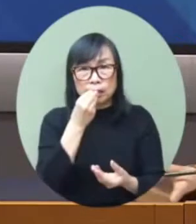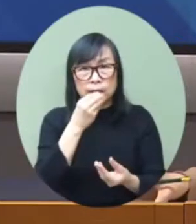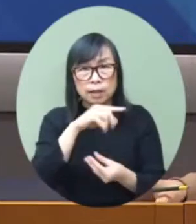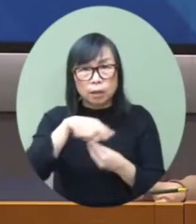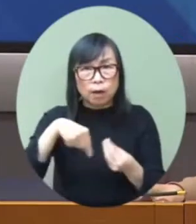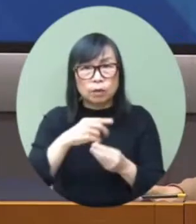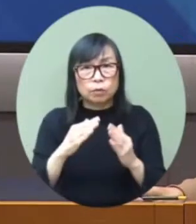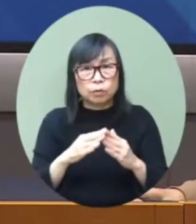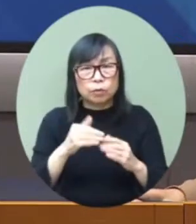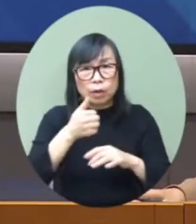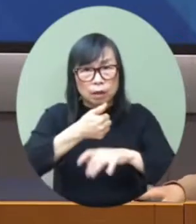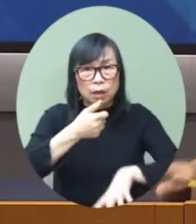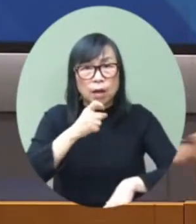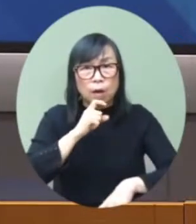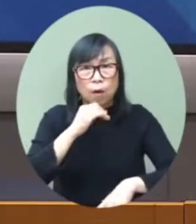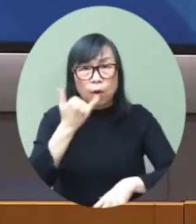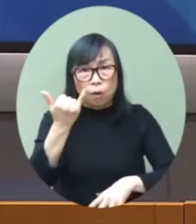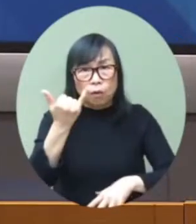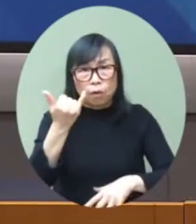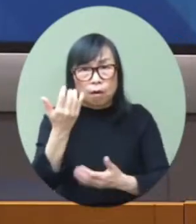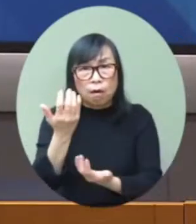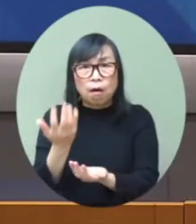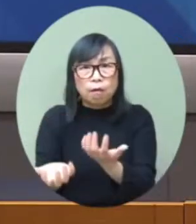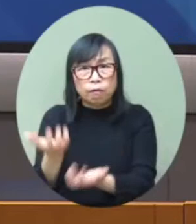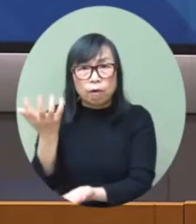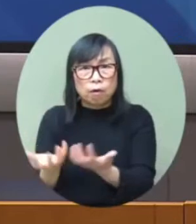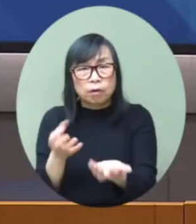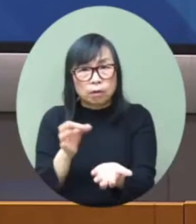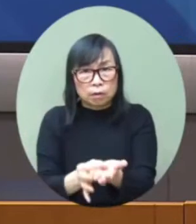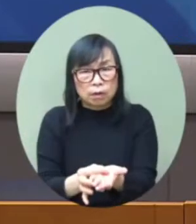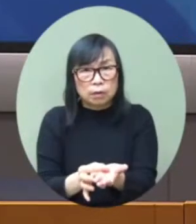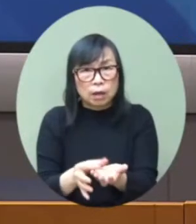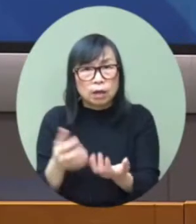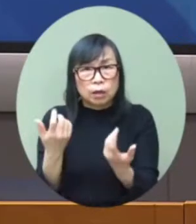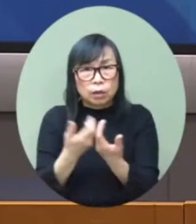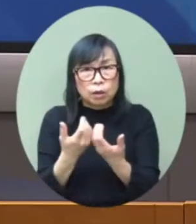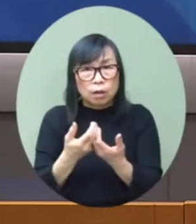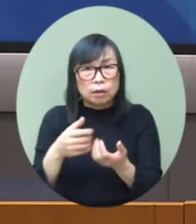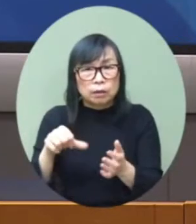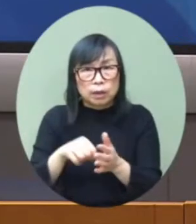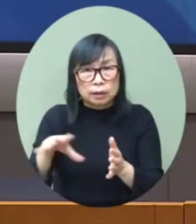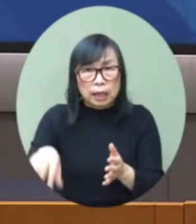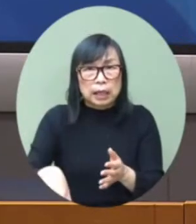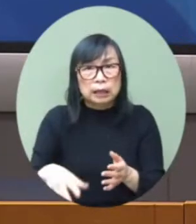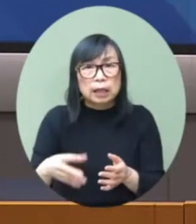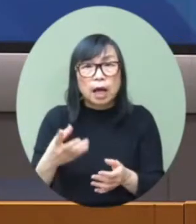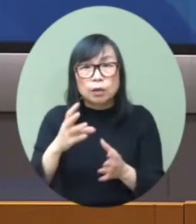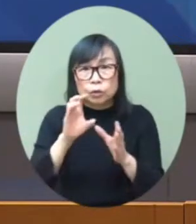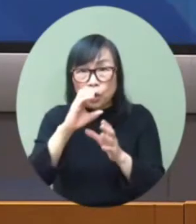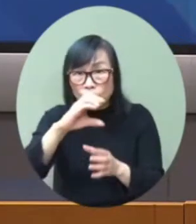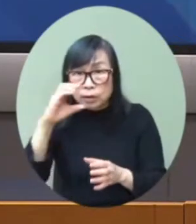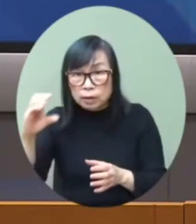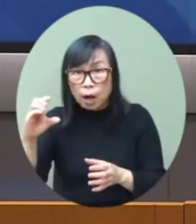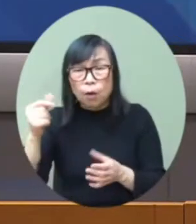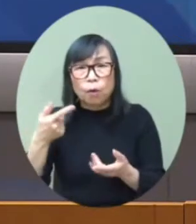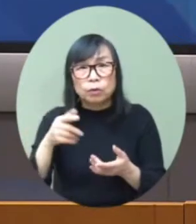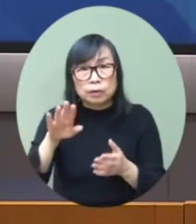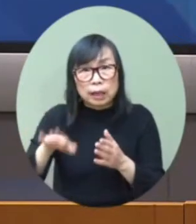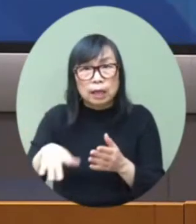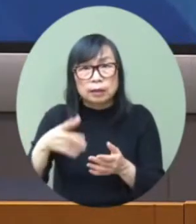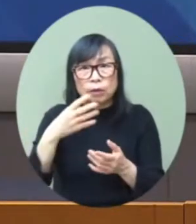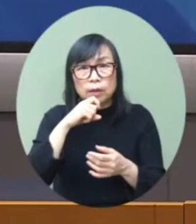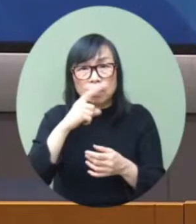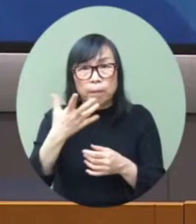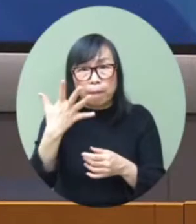talk about first cremation. There are 6 crematoriums under our department. Apart from Chengchao